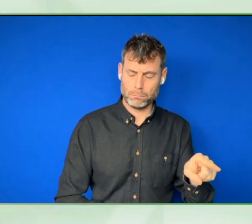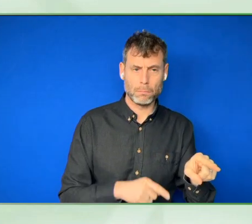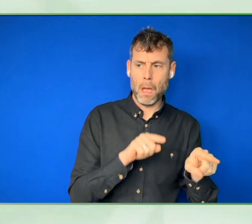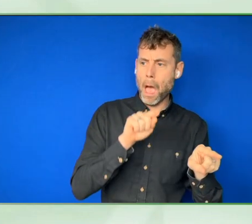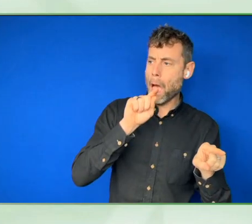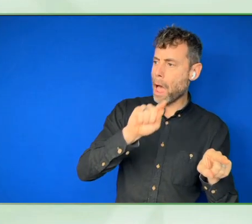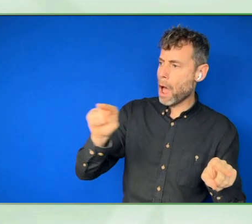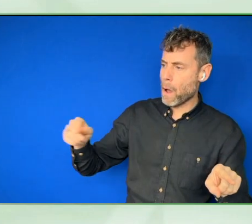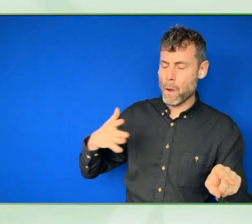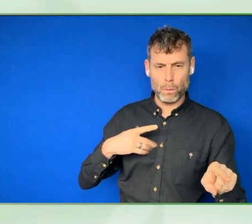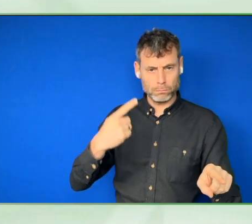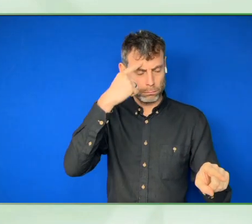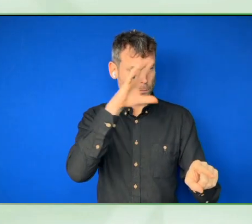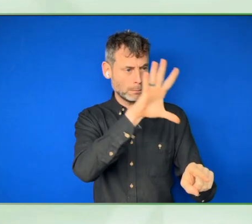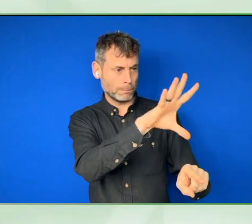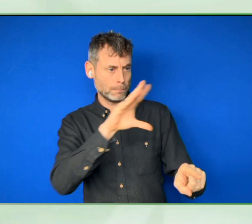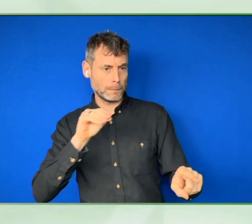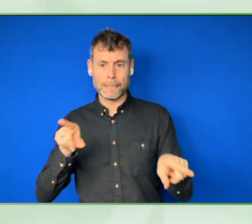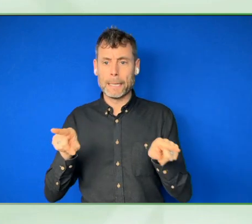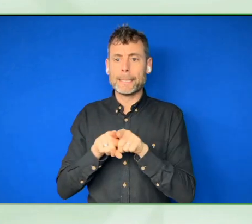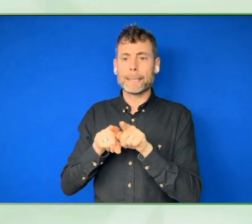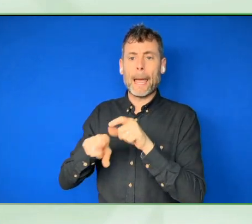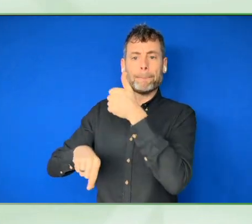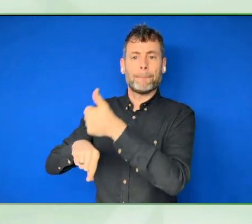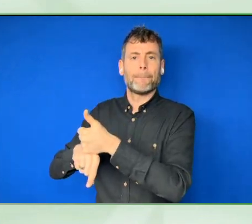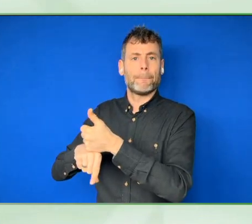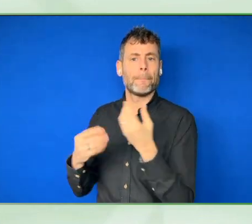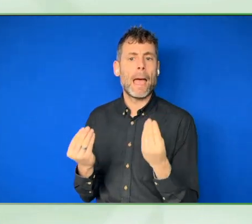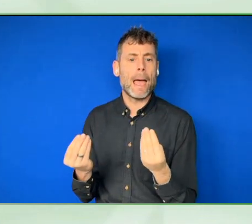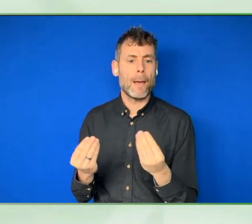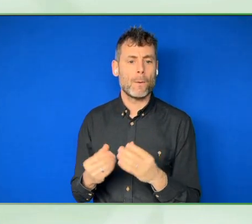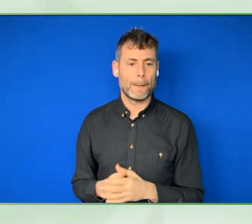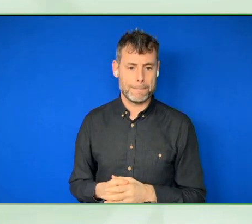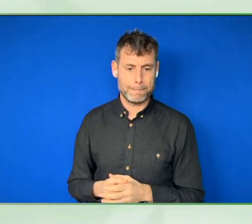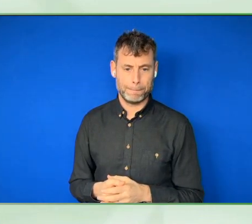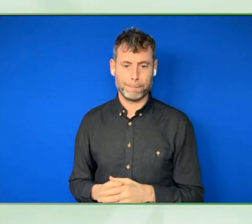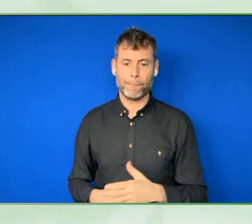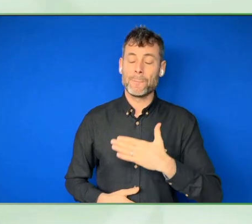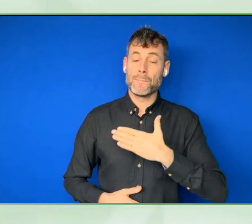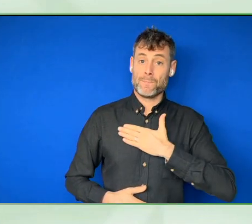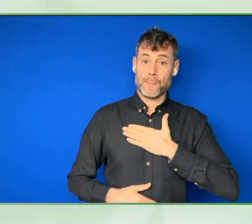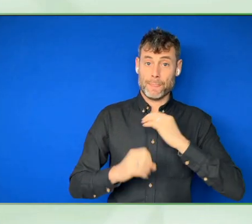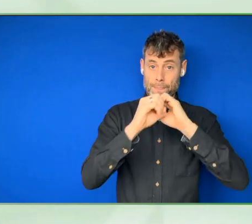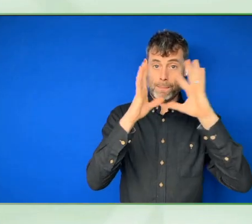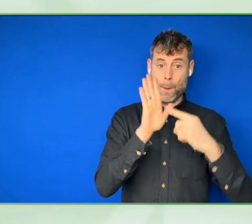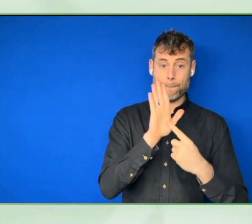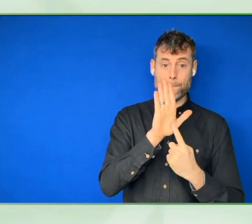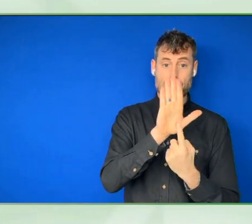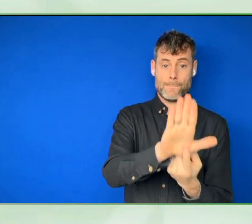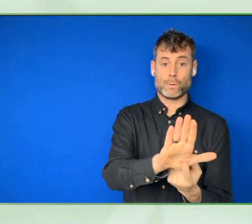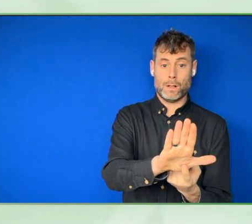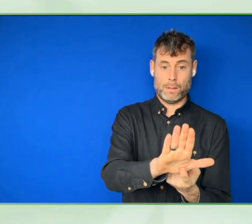Okay, our model, the model of Oír para Crecer, is designed to work in different places as provinces. So it